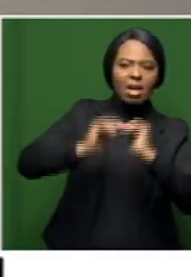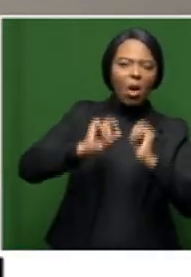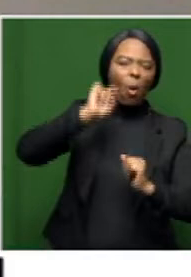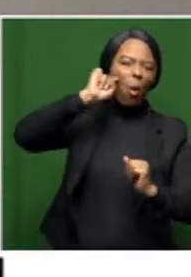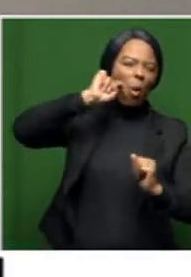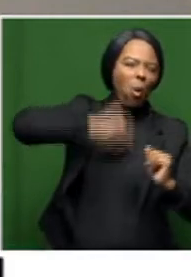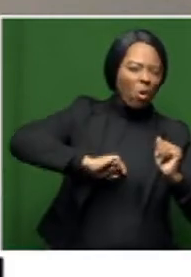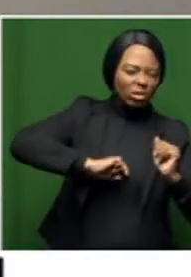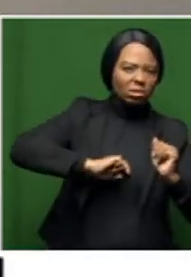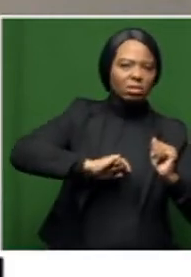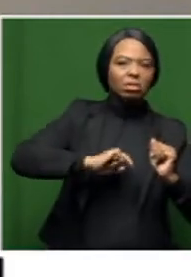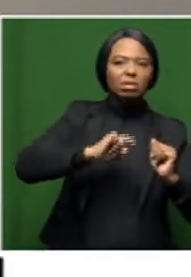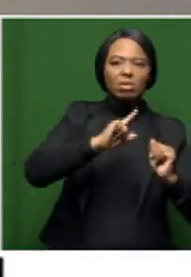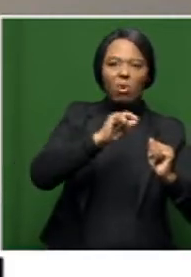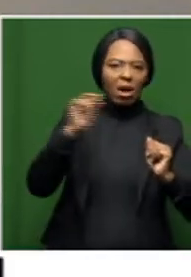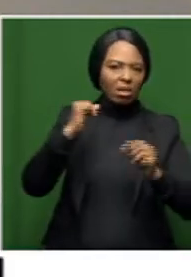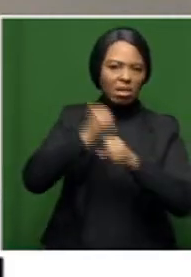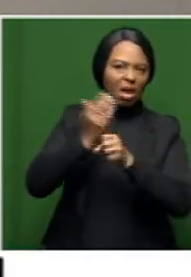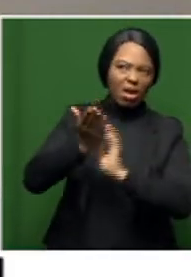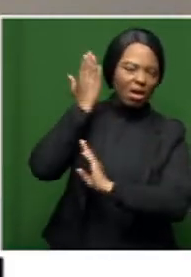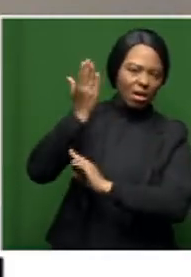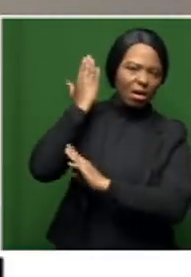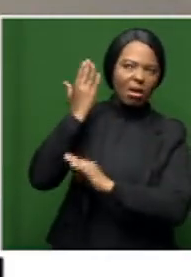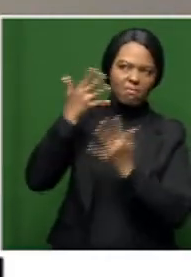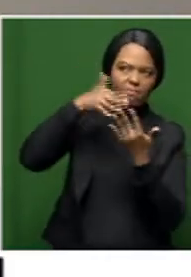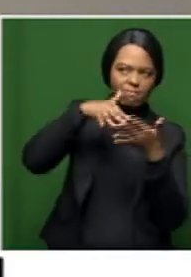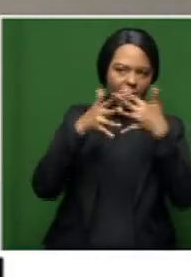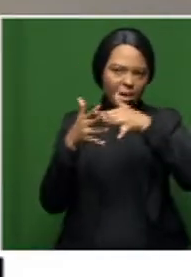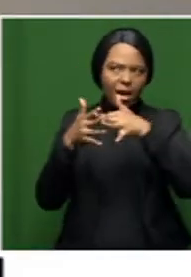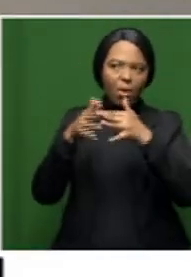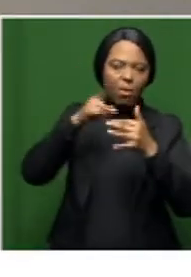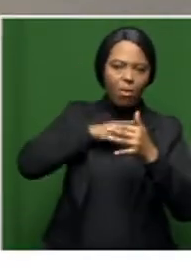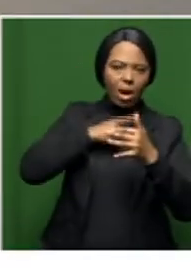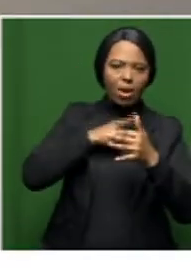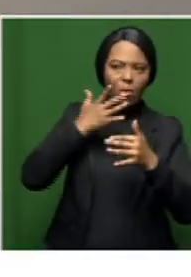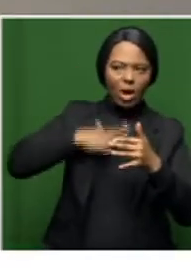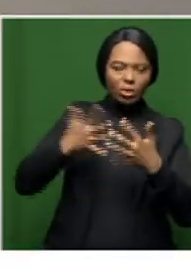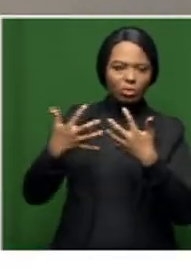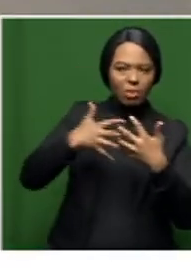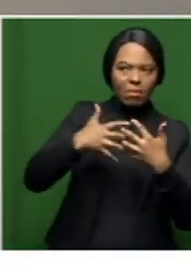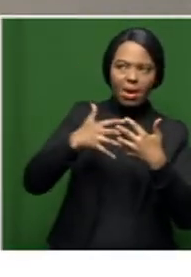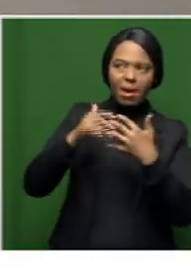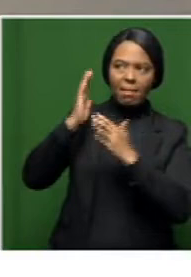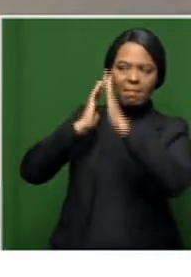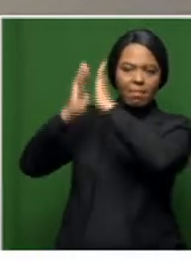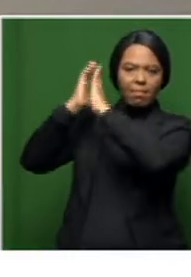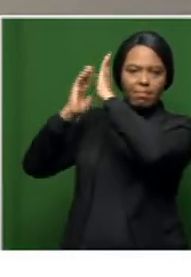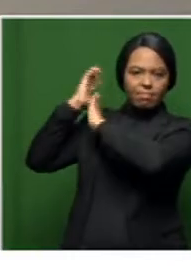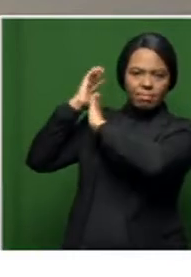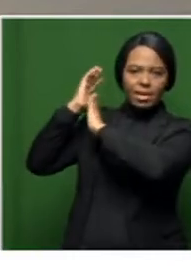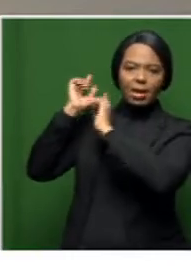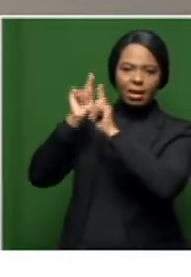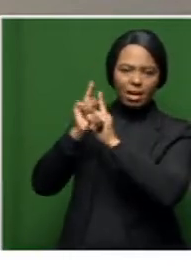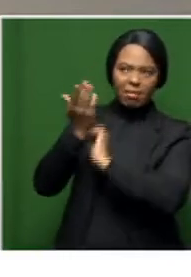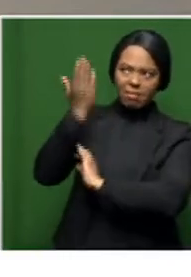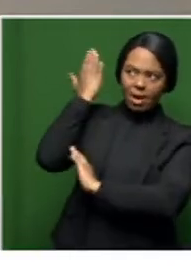architects really delicately dealt with this interface between the past and history and the present through the insertion of glass